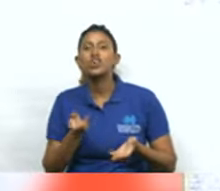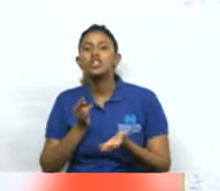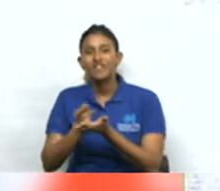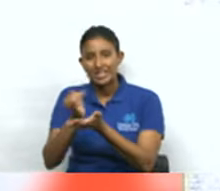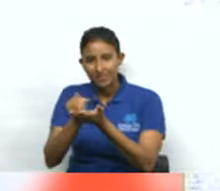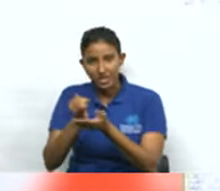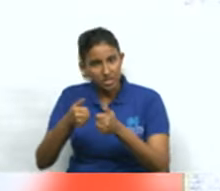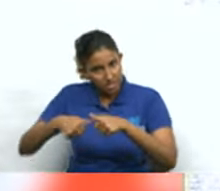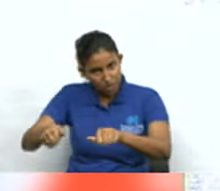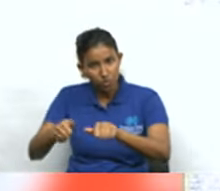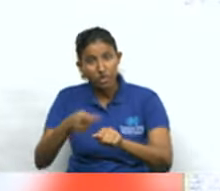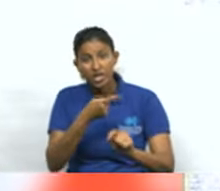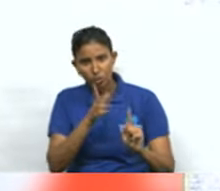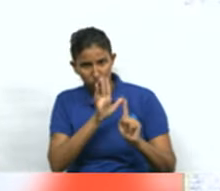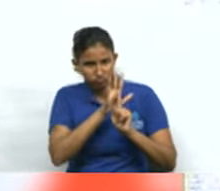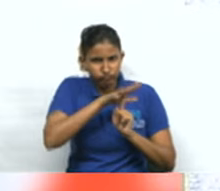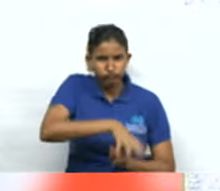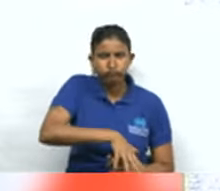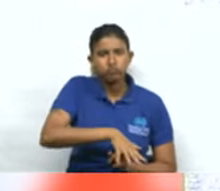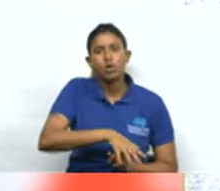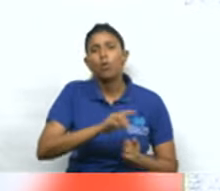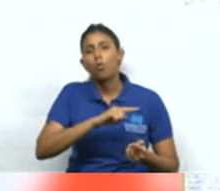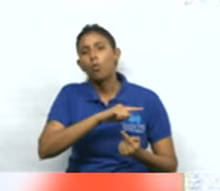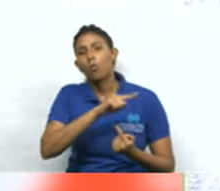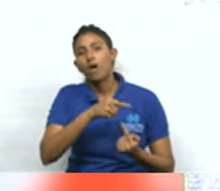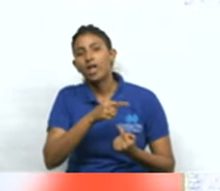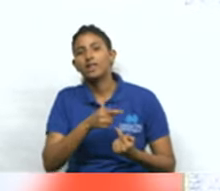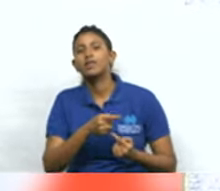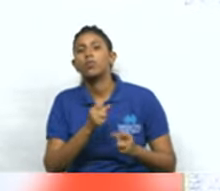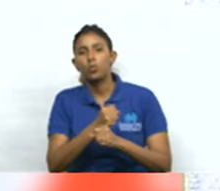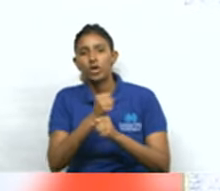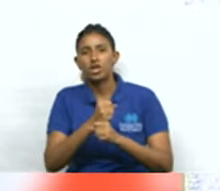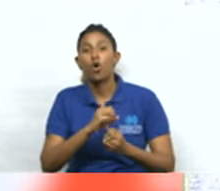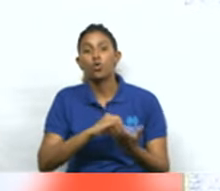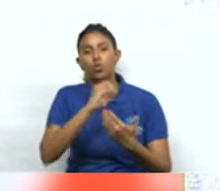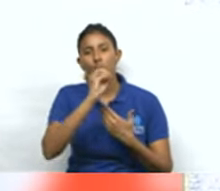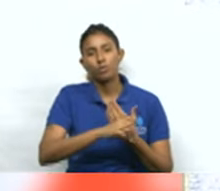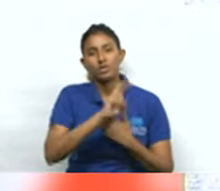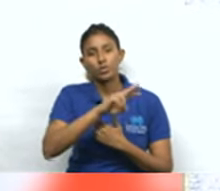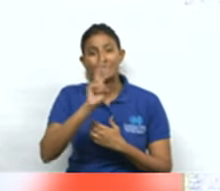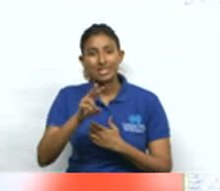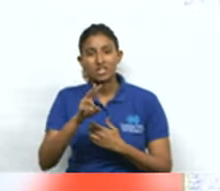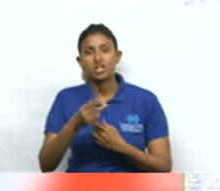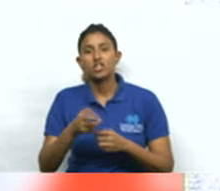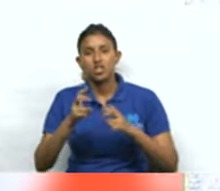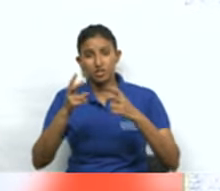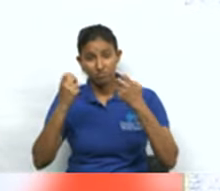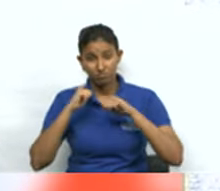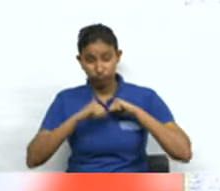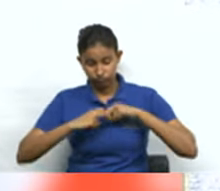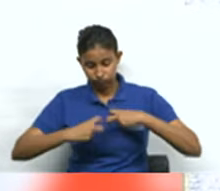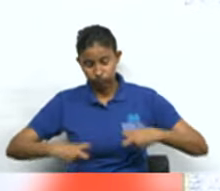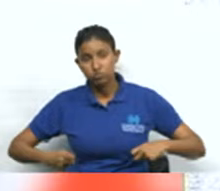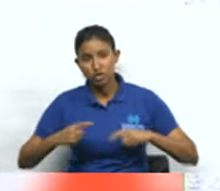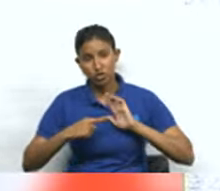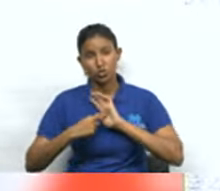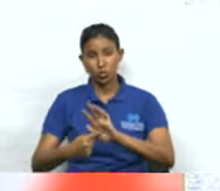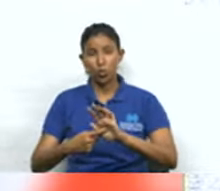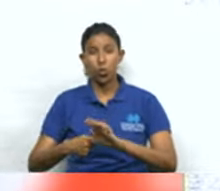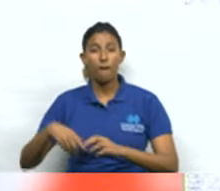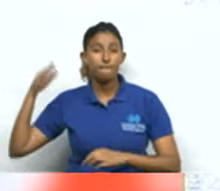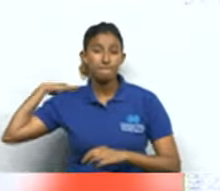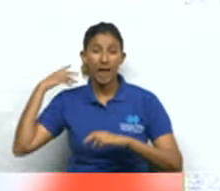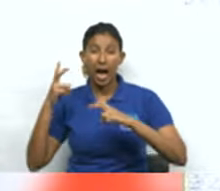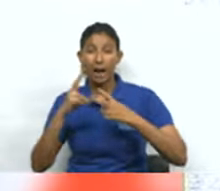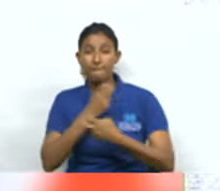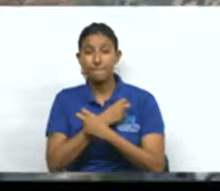alive while on duty on October 22nd. An autopsy showed that his spine broke in several places. Both WASA and OSHA are